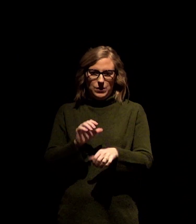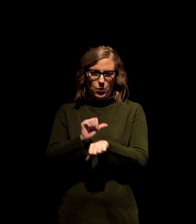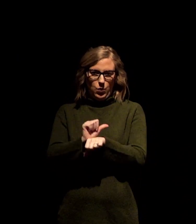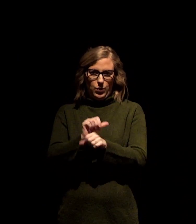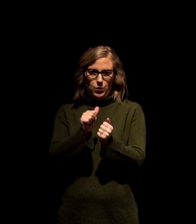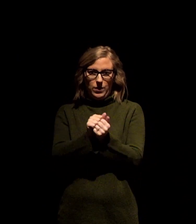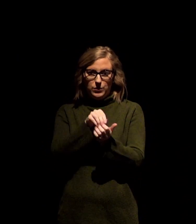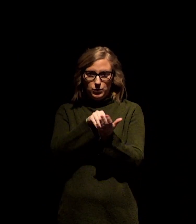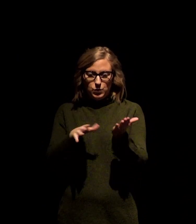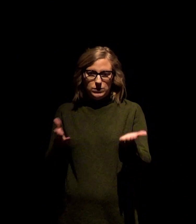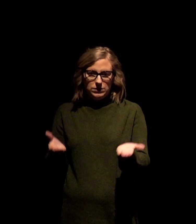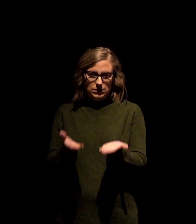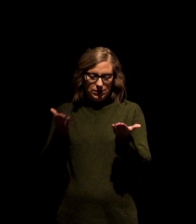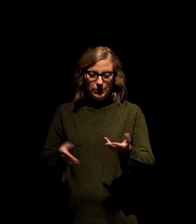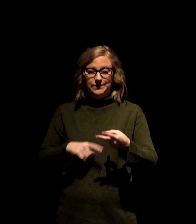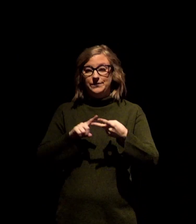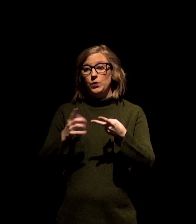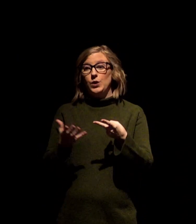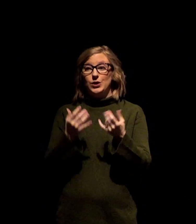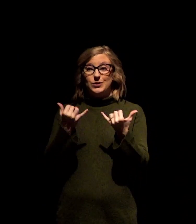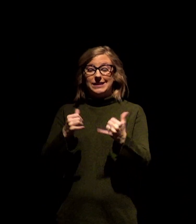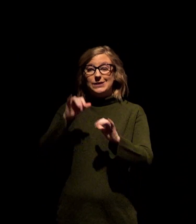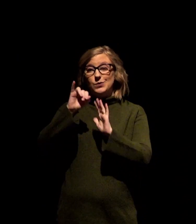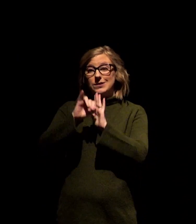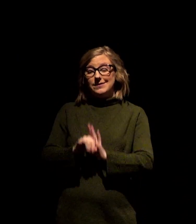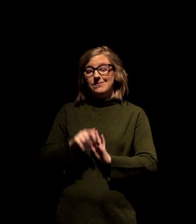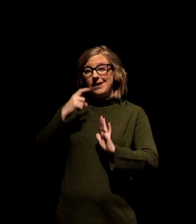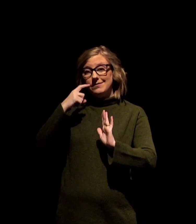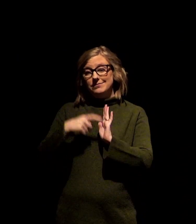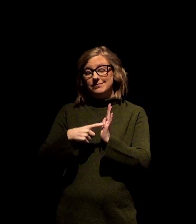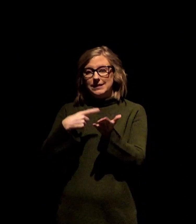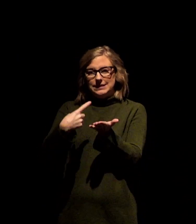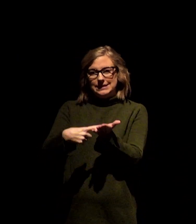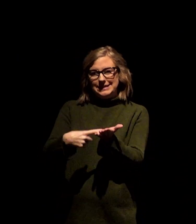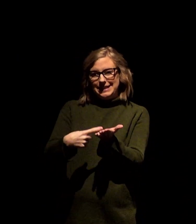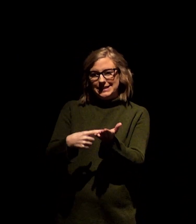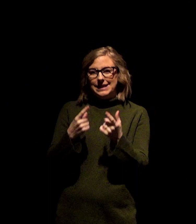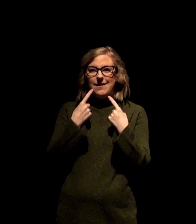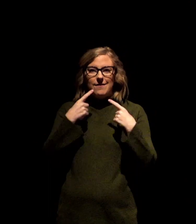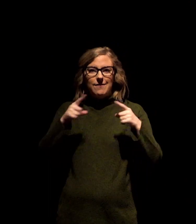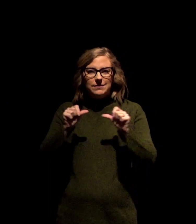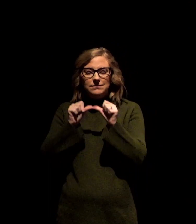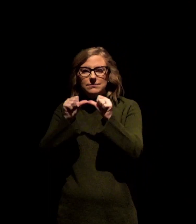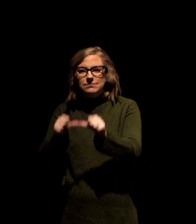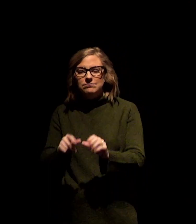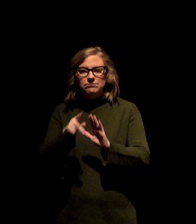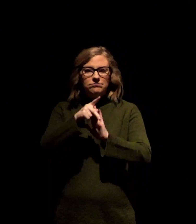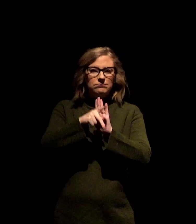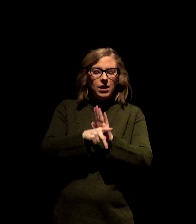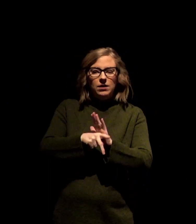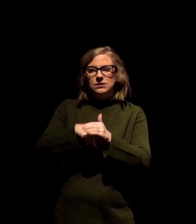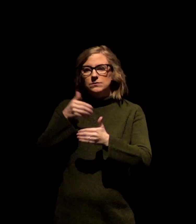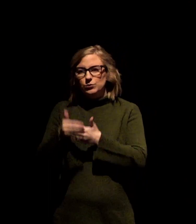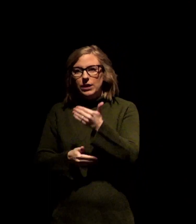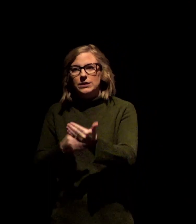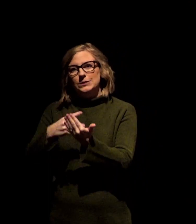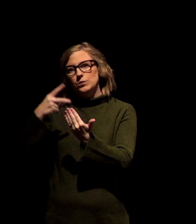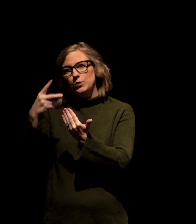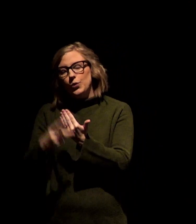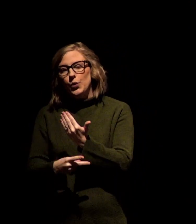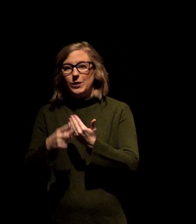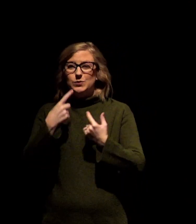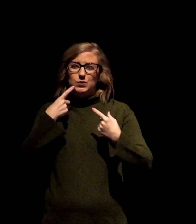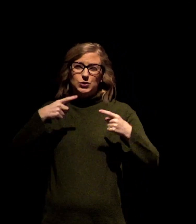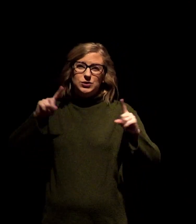are here today to identify and discuss effective and sustainable policies, practices, and programs to achieve